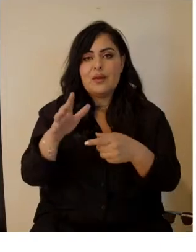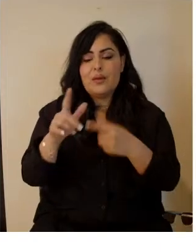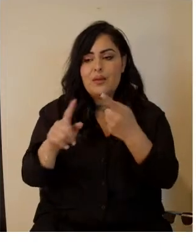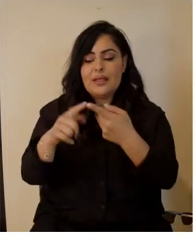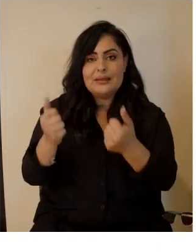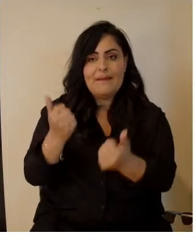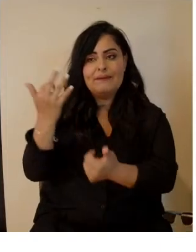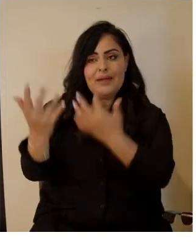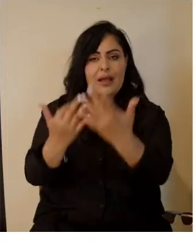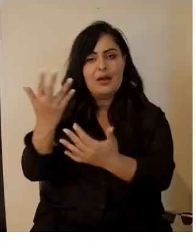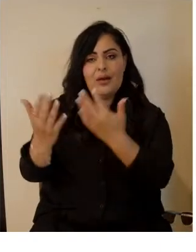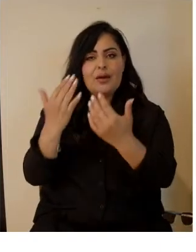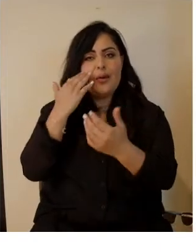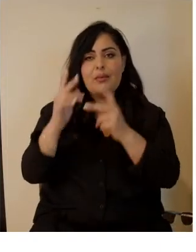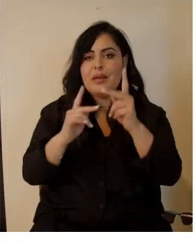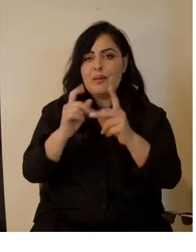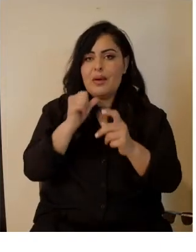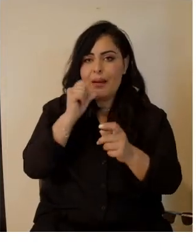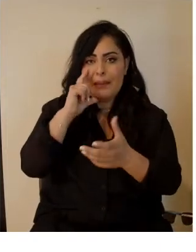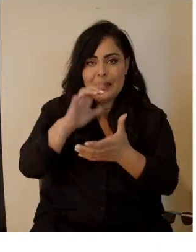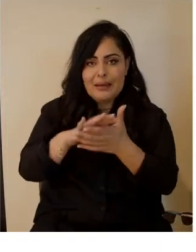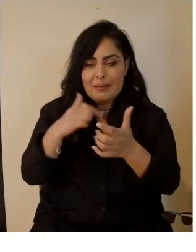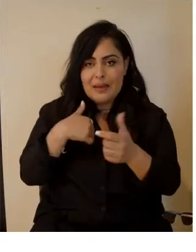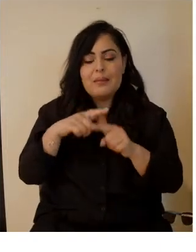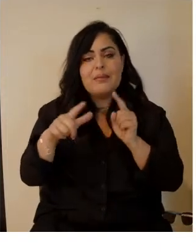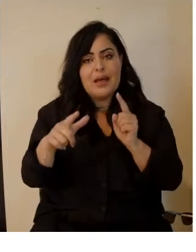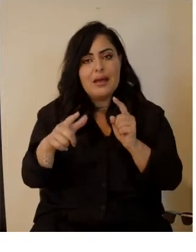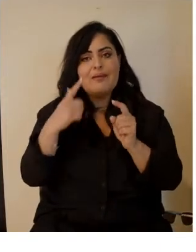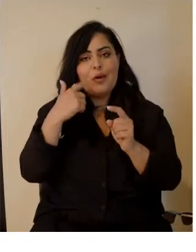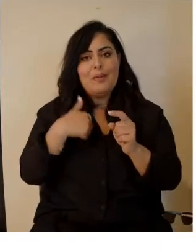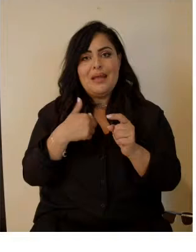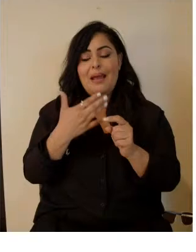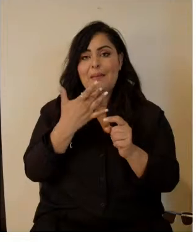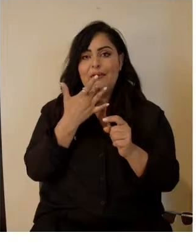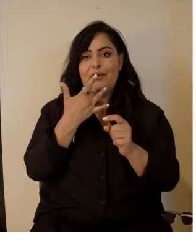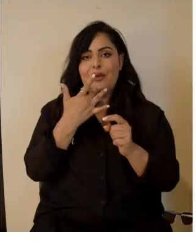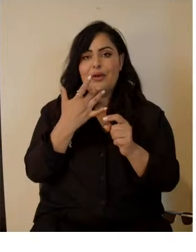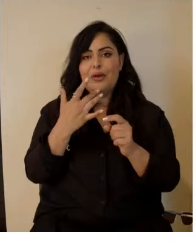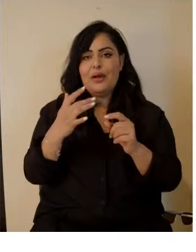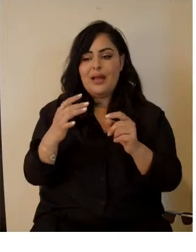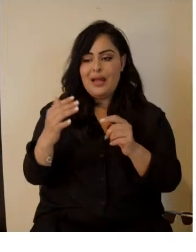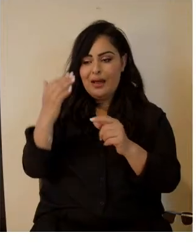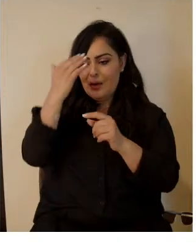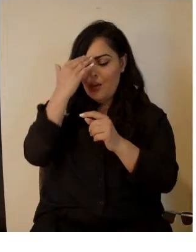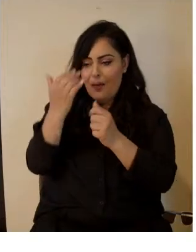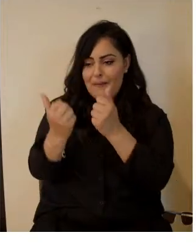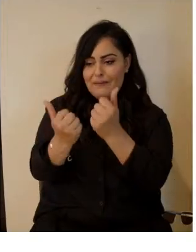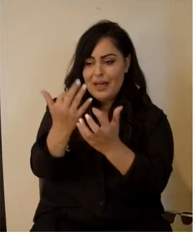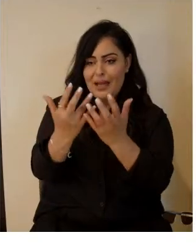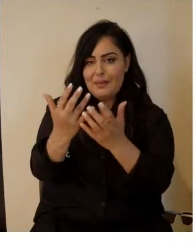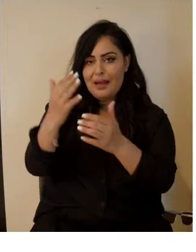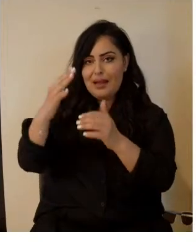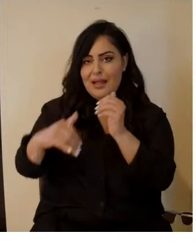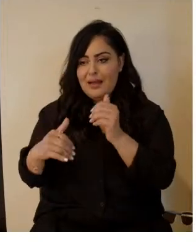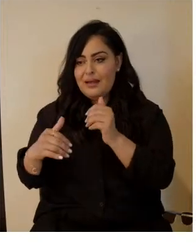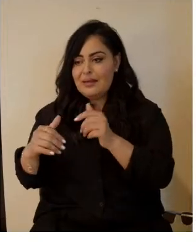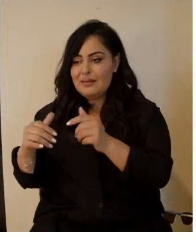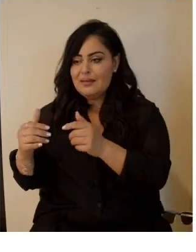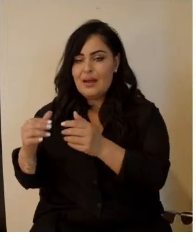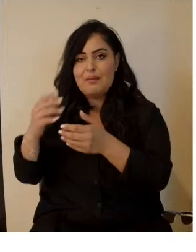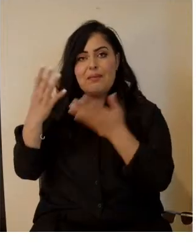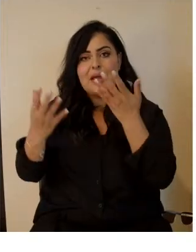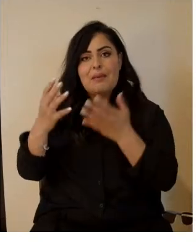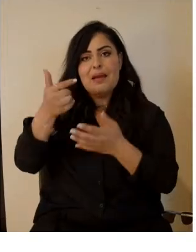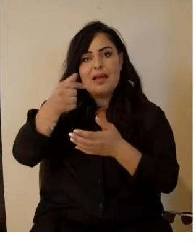fire. I know people won't believe that, but for me, it's better to have a known flame than an unknown gas leak. And